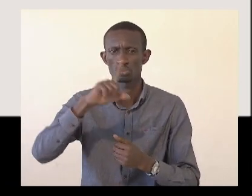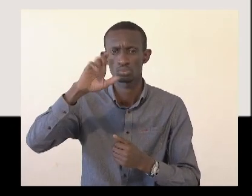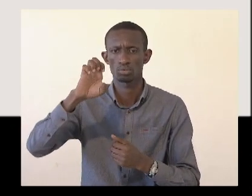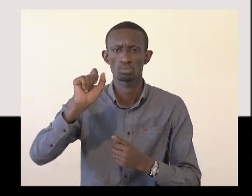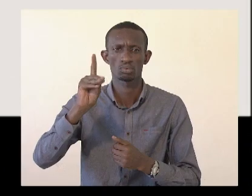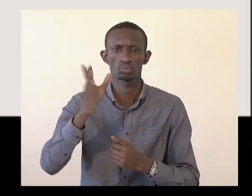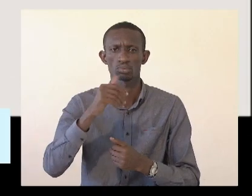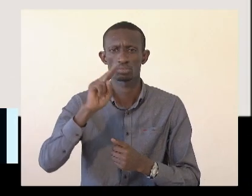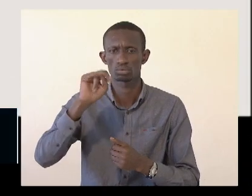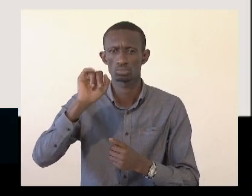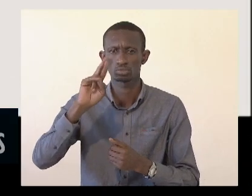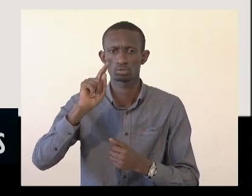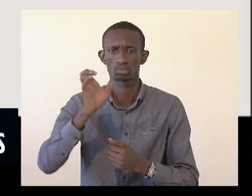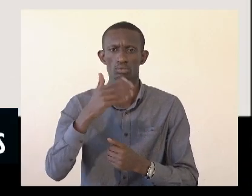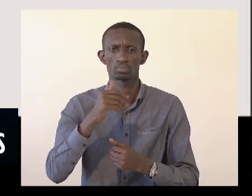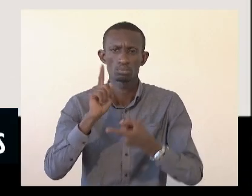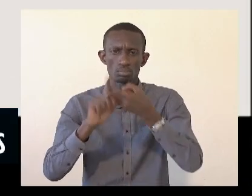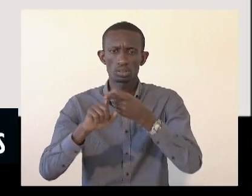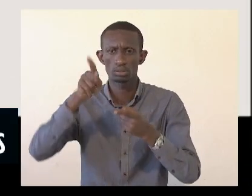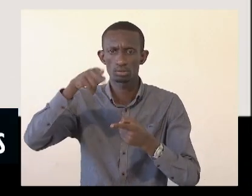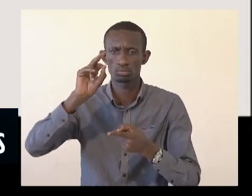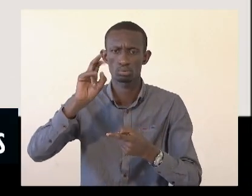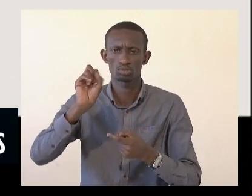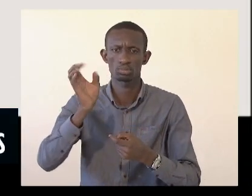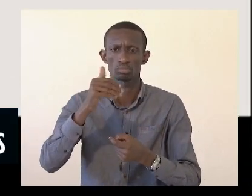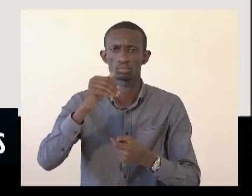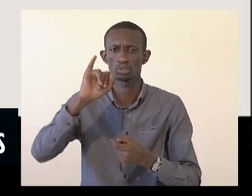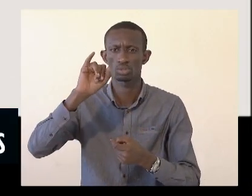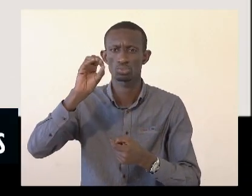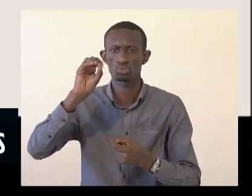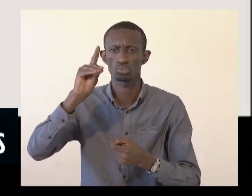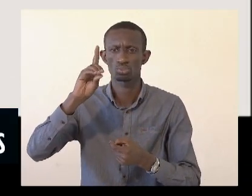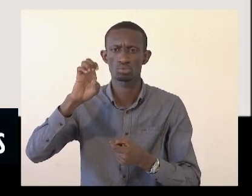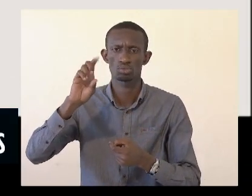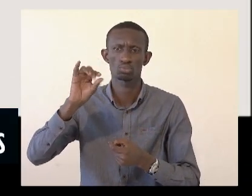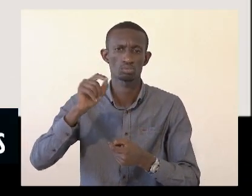Some seconds and we give the answers.